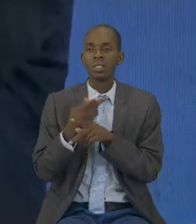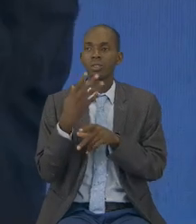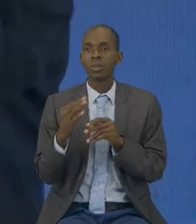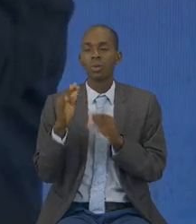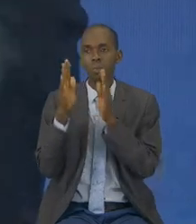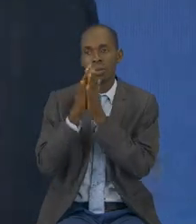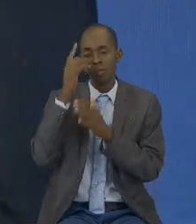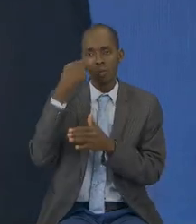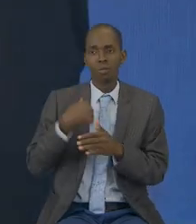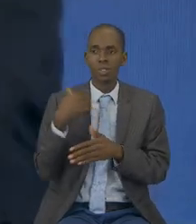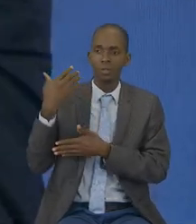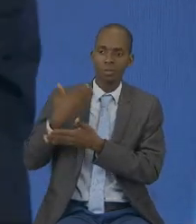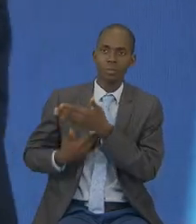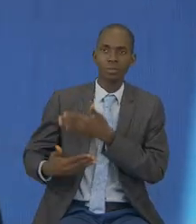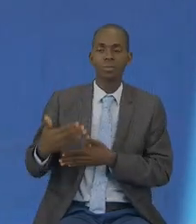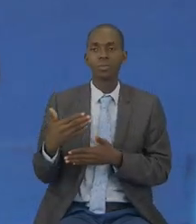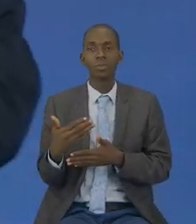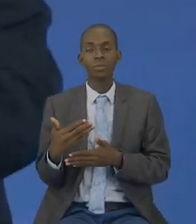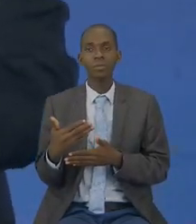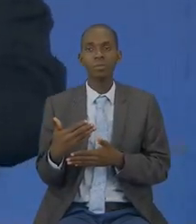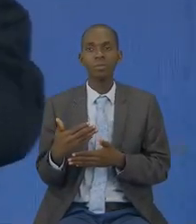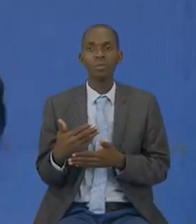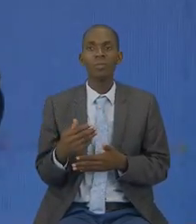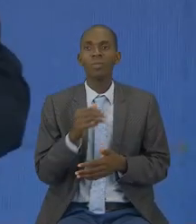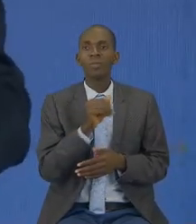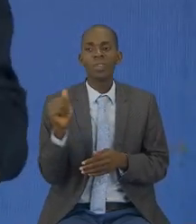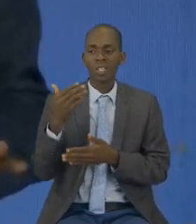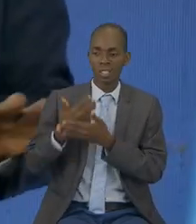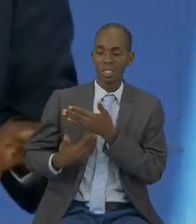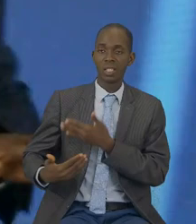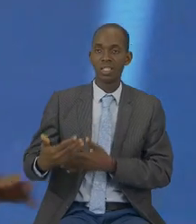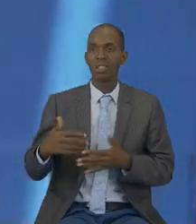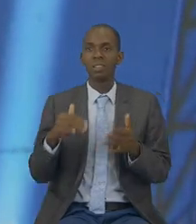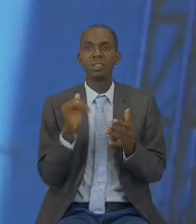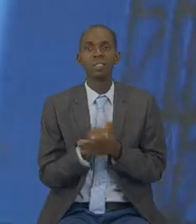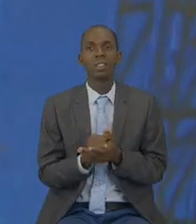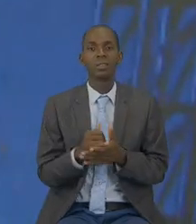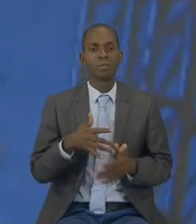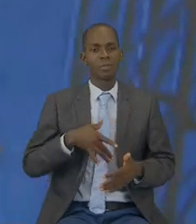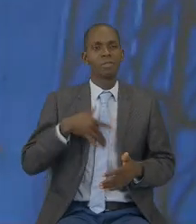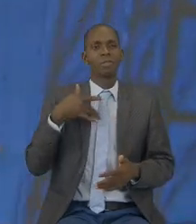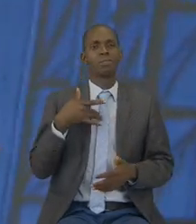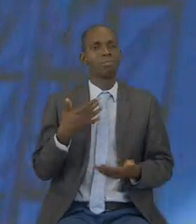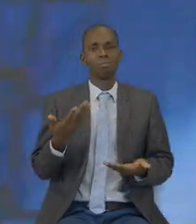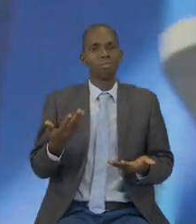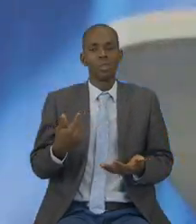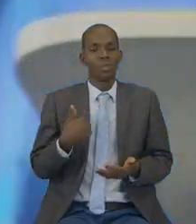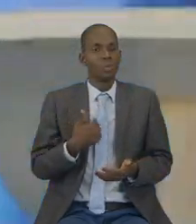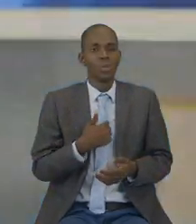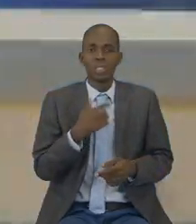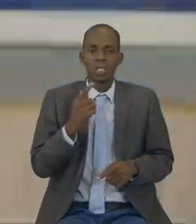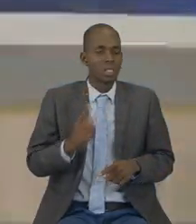generation, a breathe for me generation, a generation that feels that we cannot live